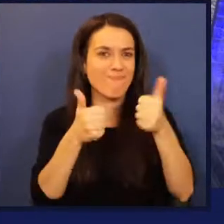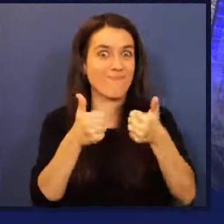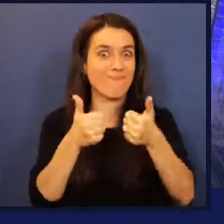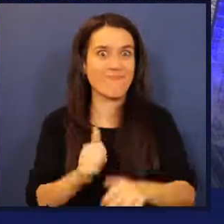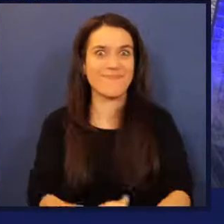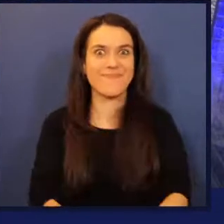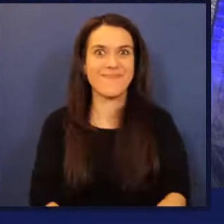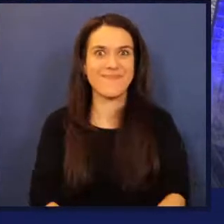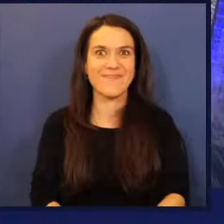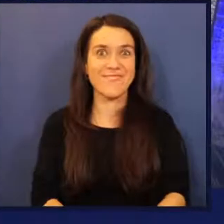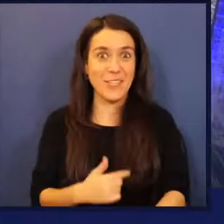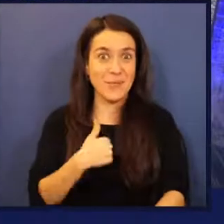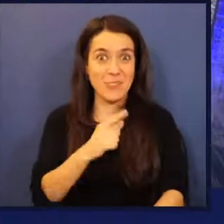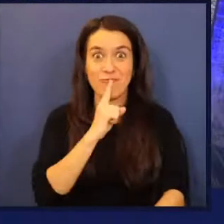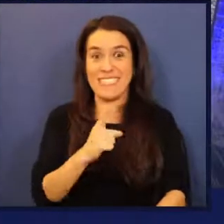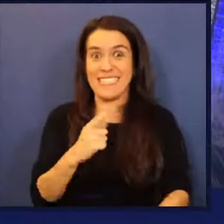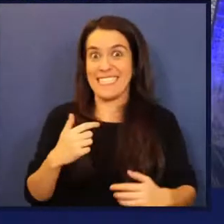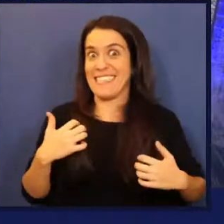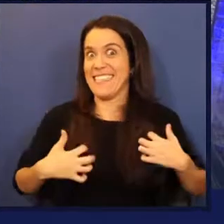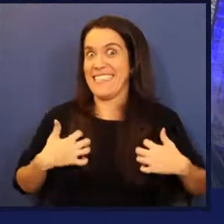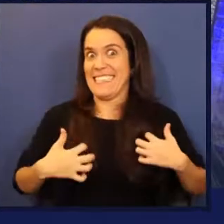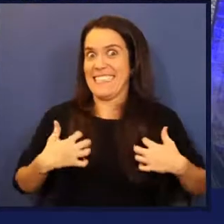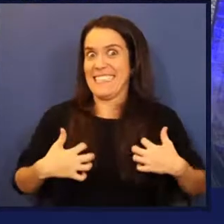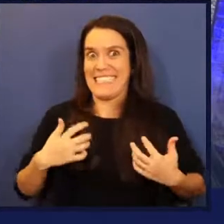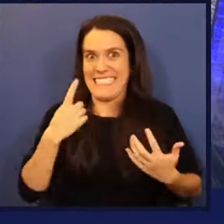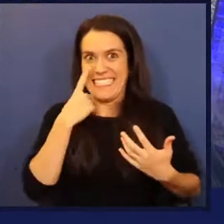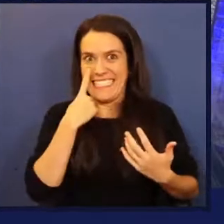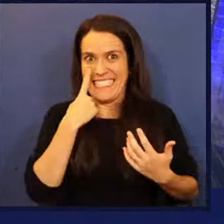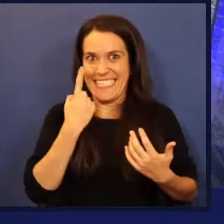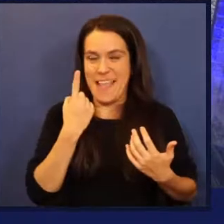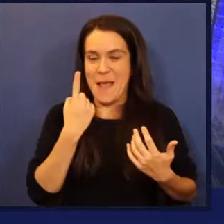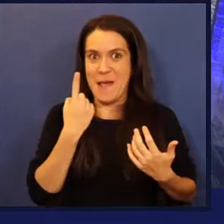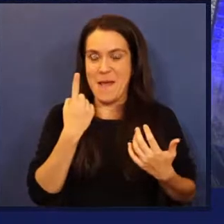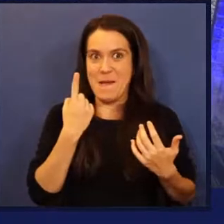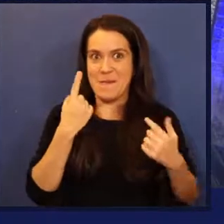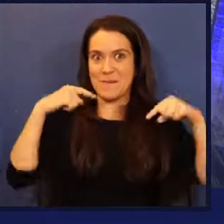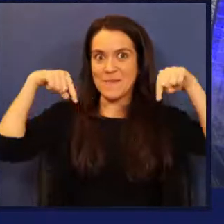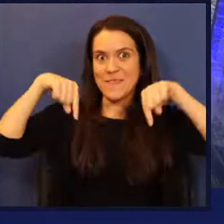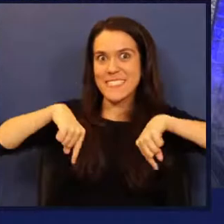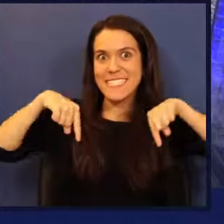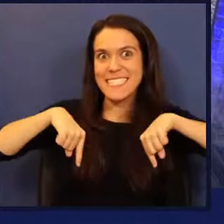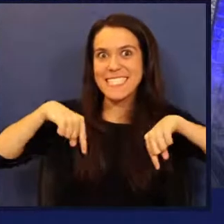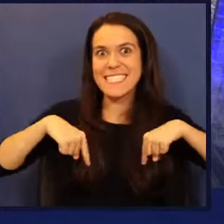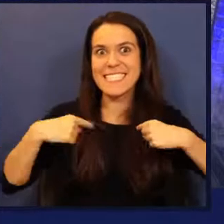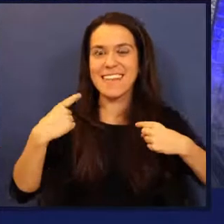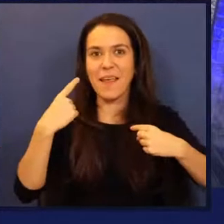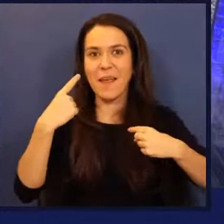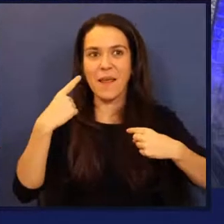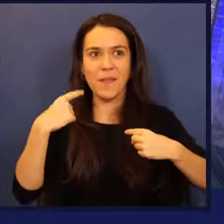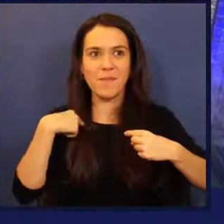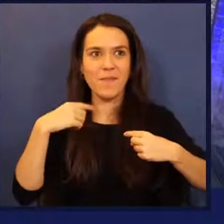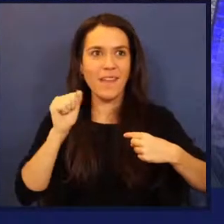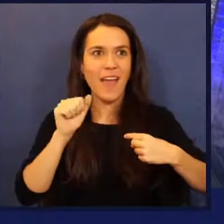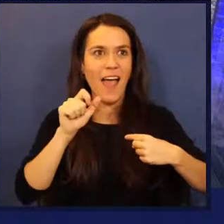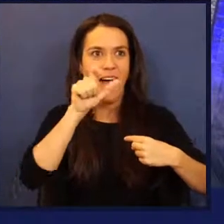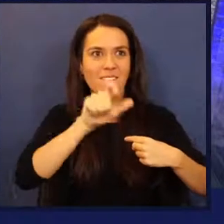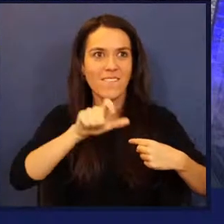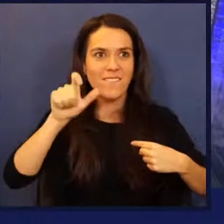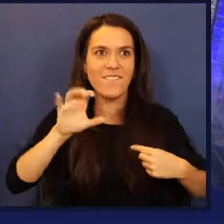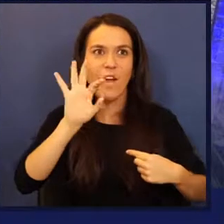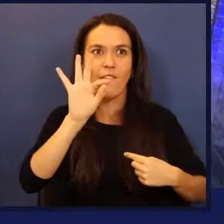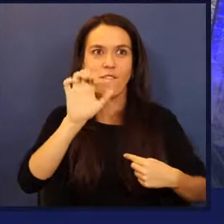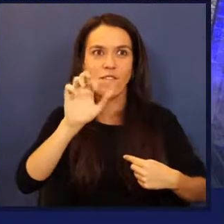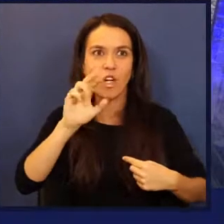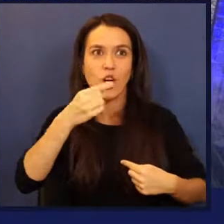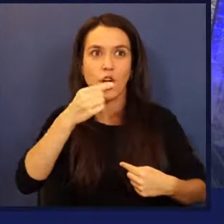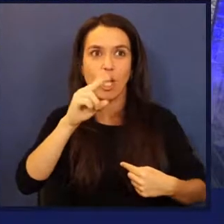I'm really excited to have Fergus Kidd and Jay Natarajan